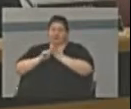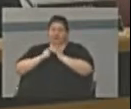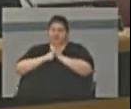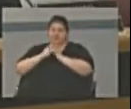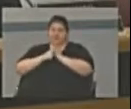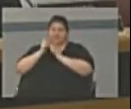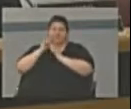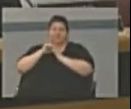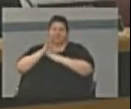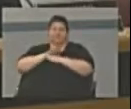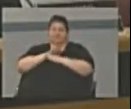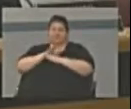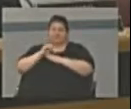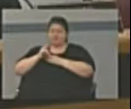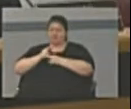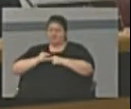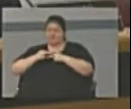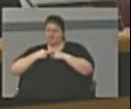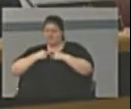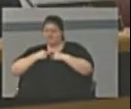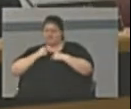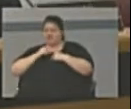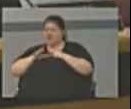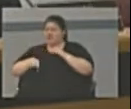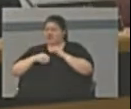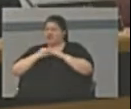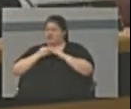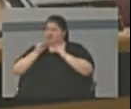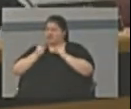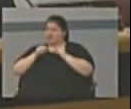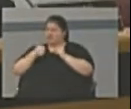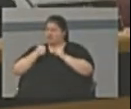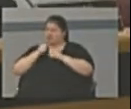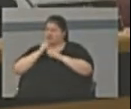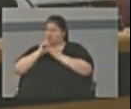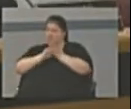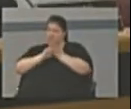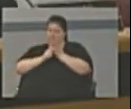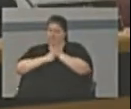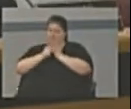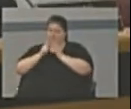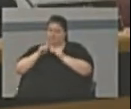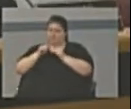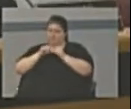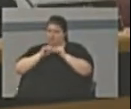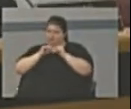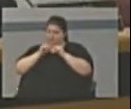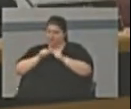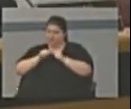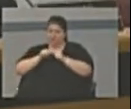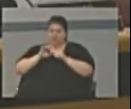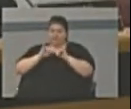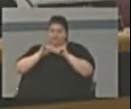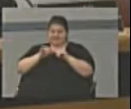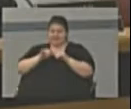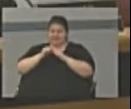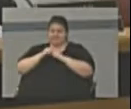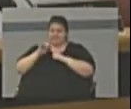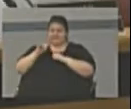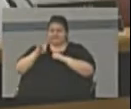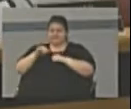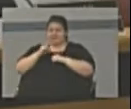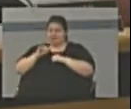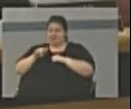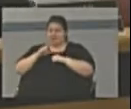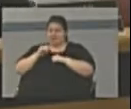and try to add a few other newsletters as we move forward. We'll continue with our City Hall in the Park and our My Time with the Mayor